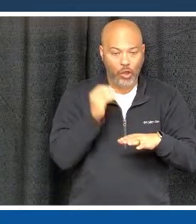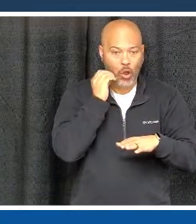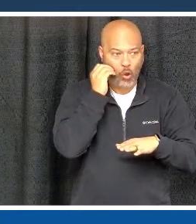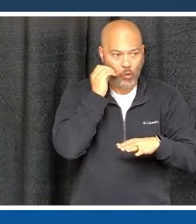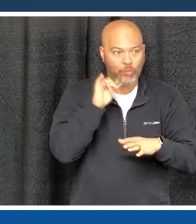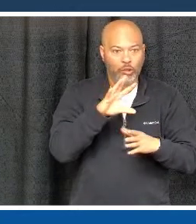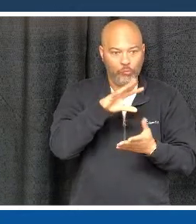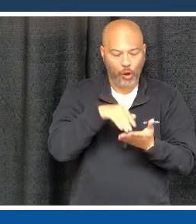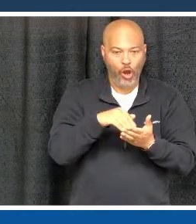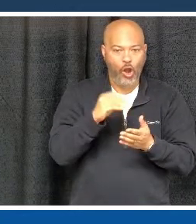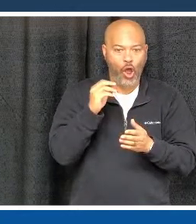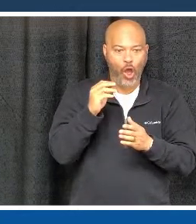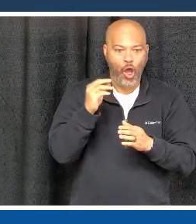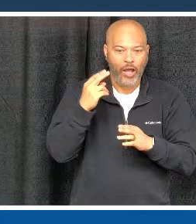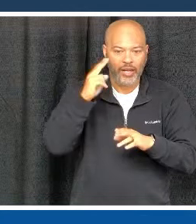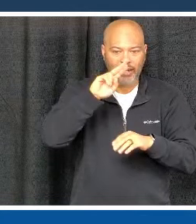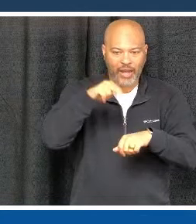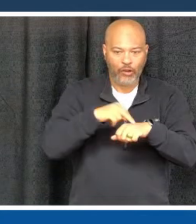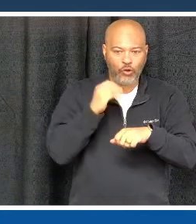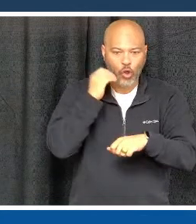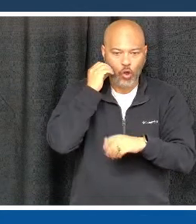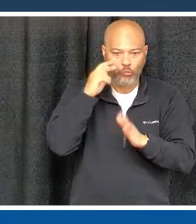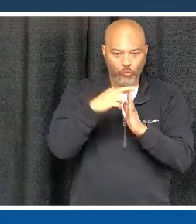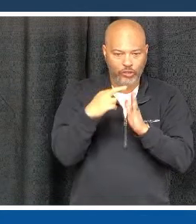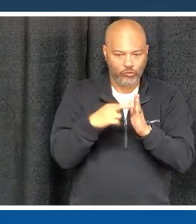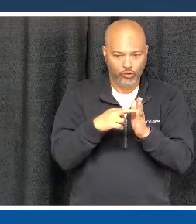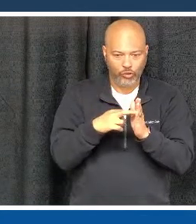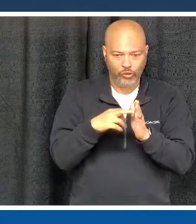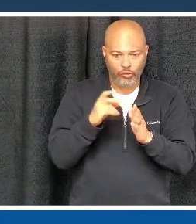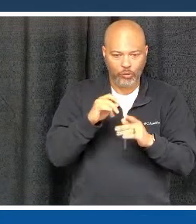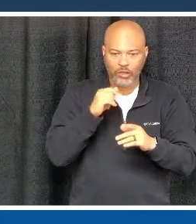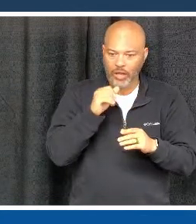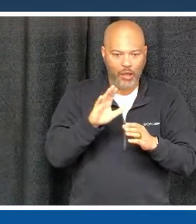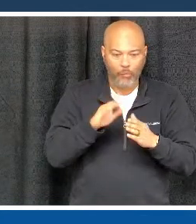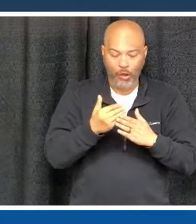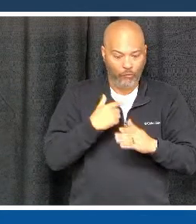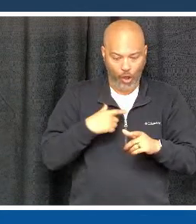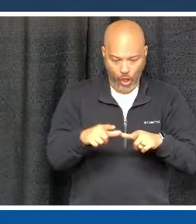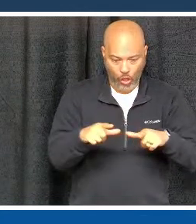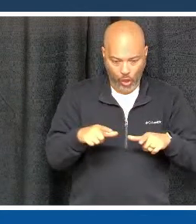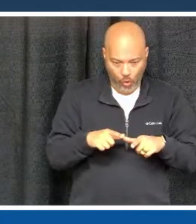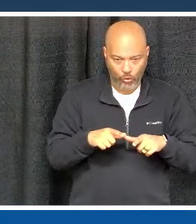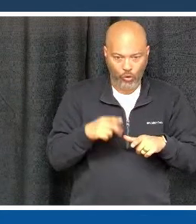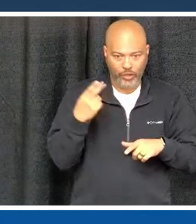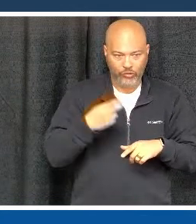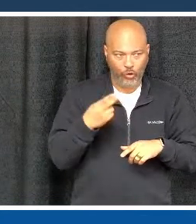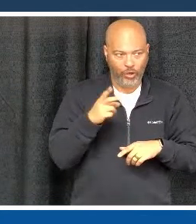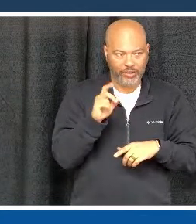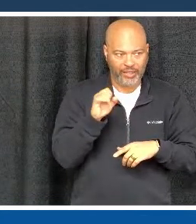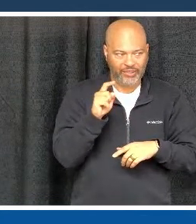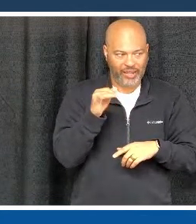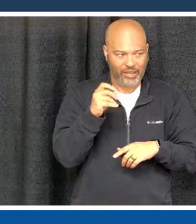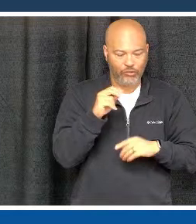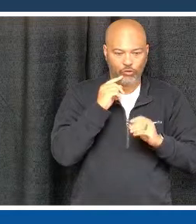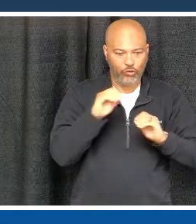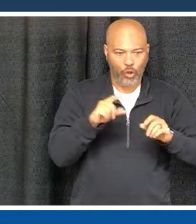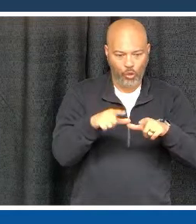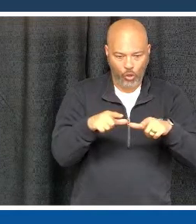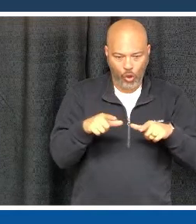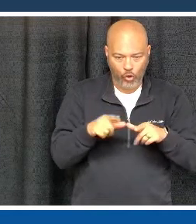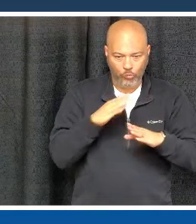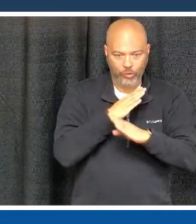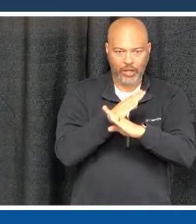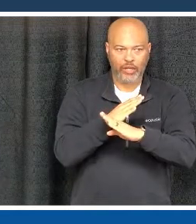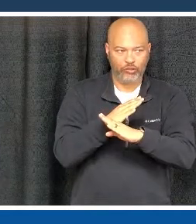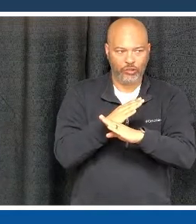part of the National Register of Historic Places. It is not part of our local historic designation, though, so there's no local protections.